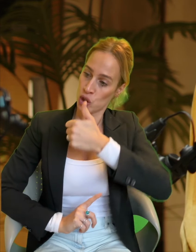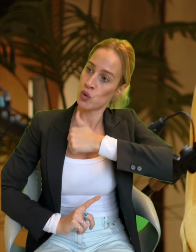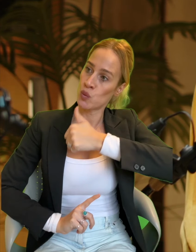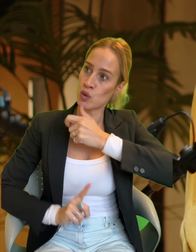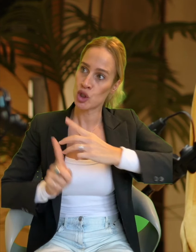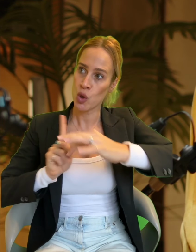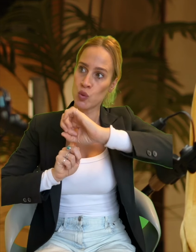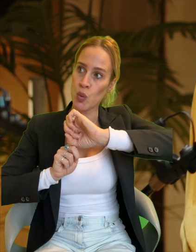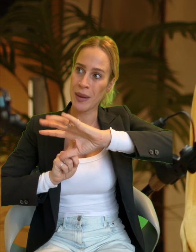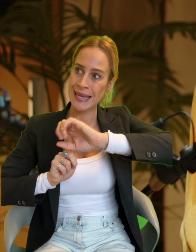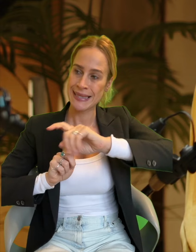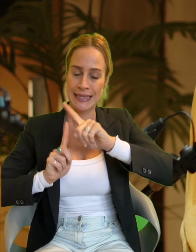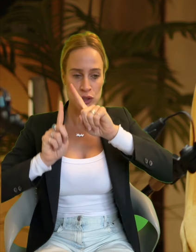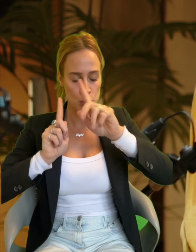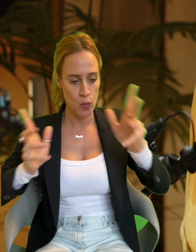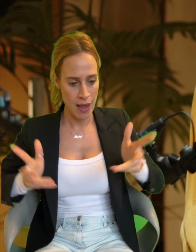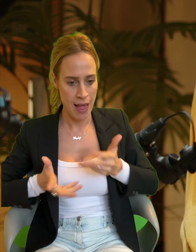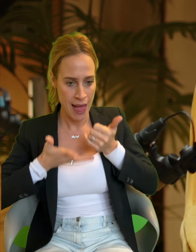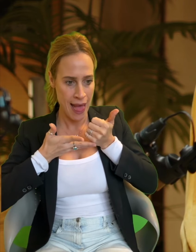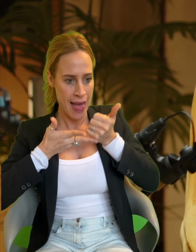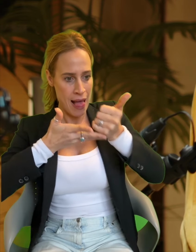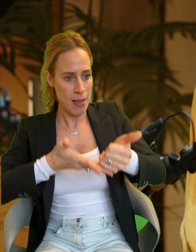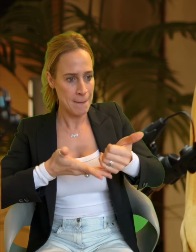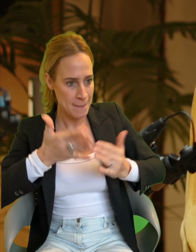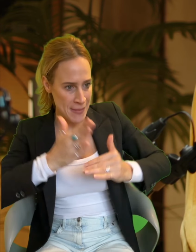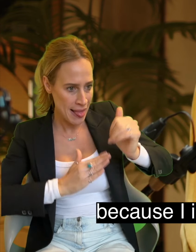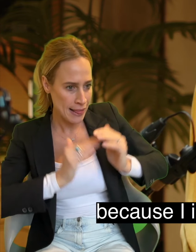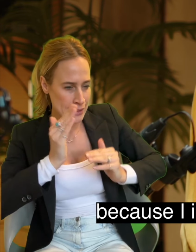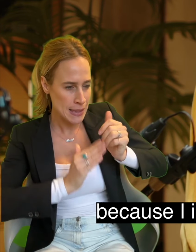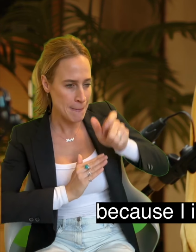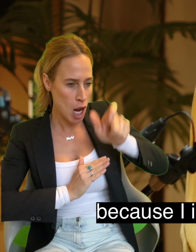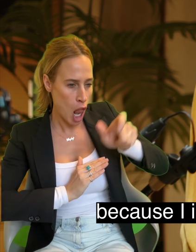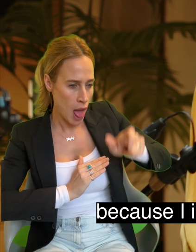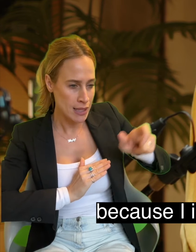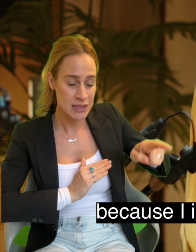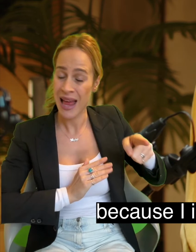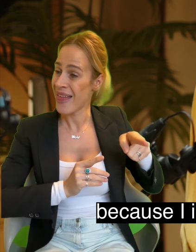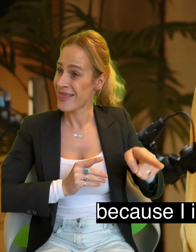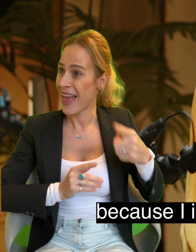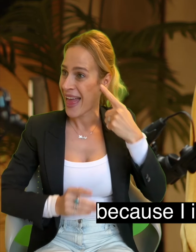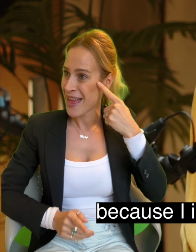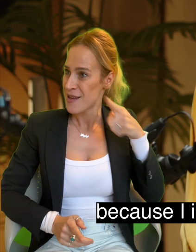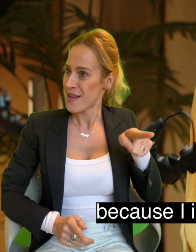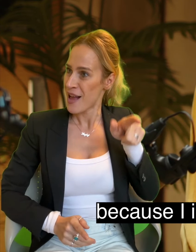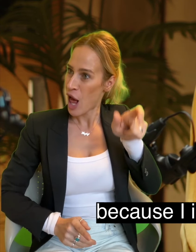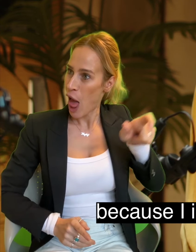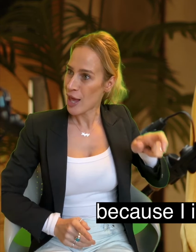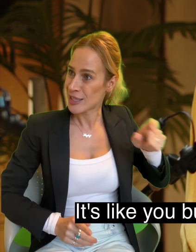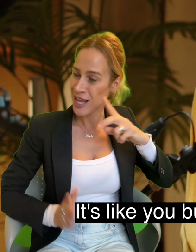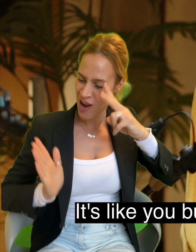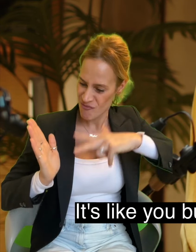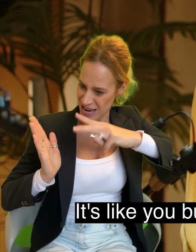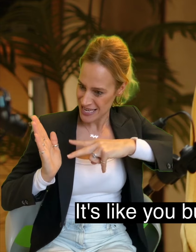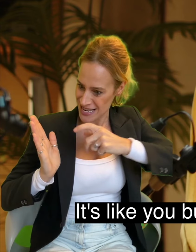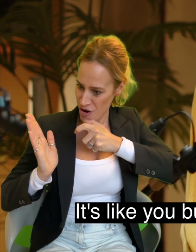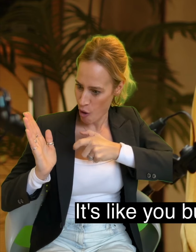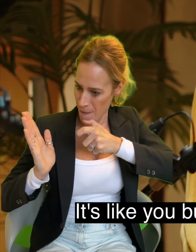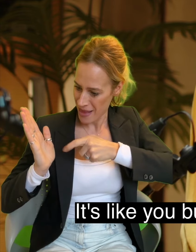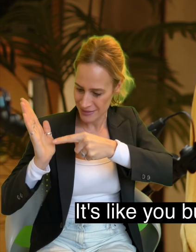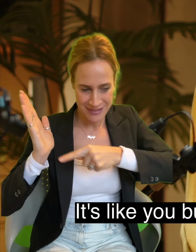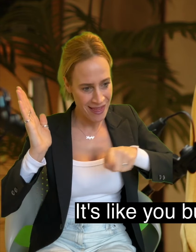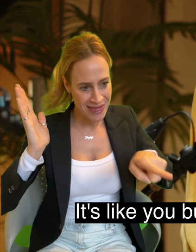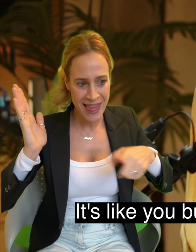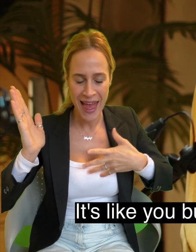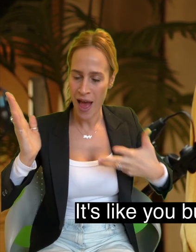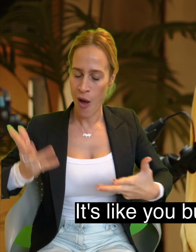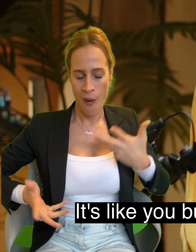media in the way to help build up my clients, because I imagine them clients are reading them comments and them cheer. It's like you've built a platform for